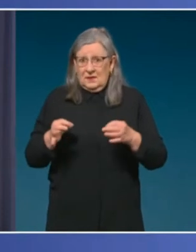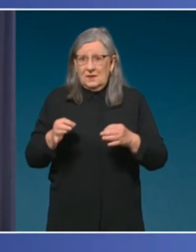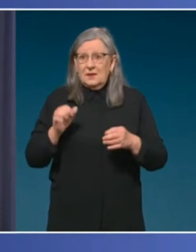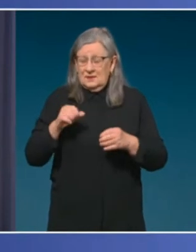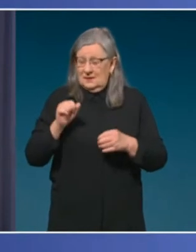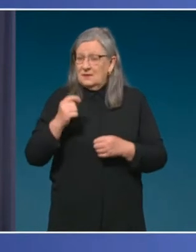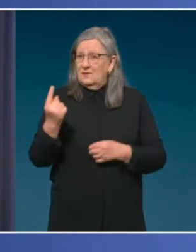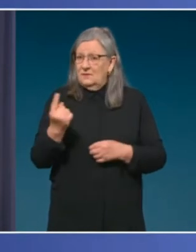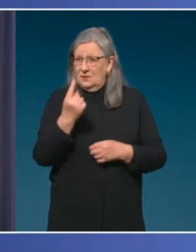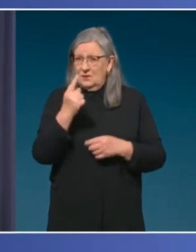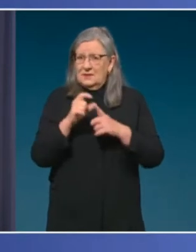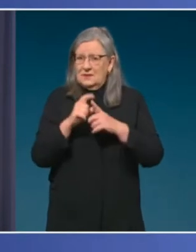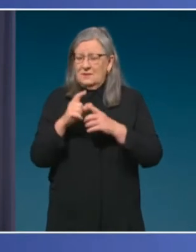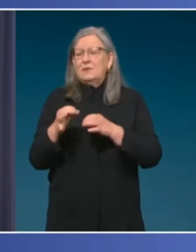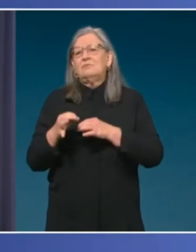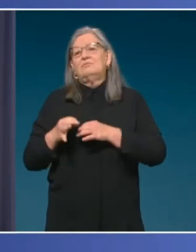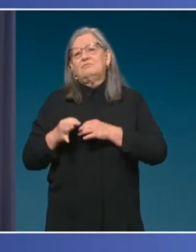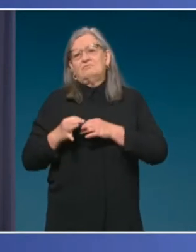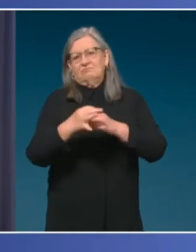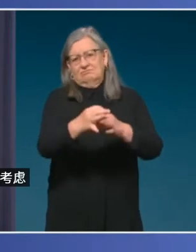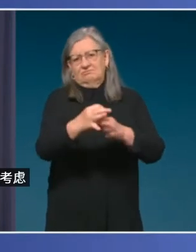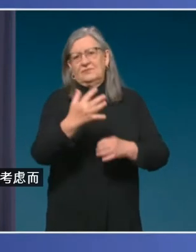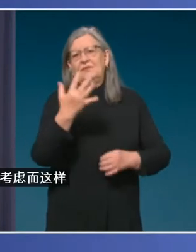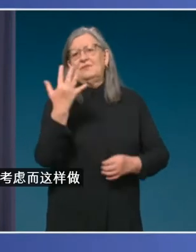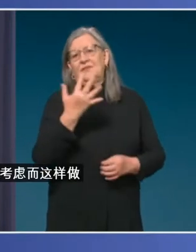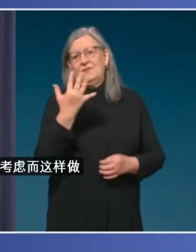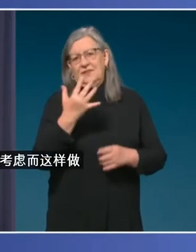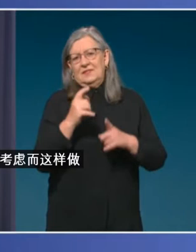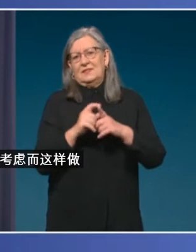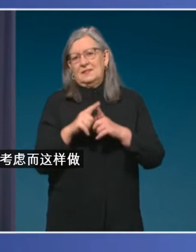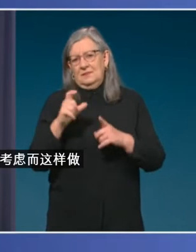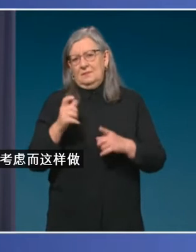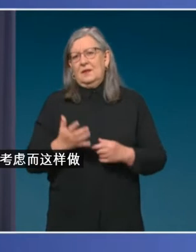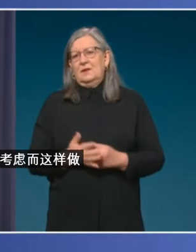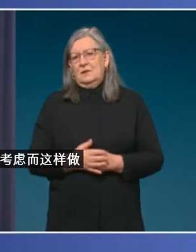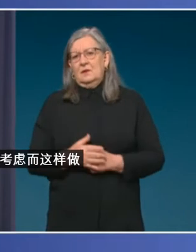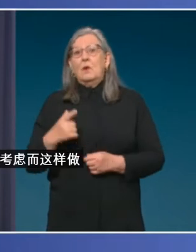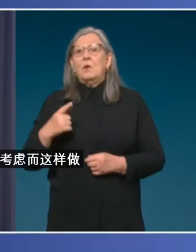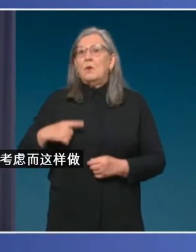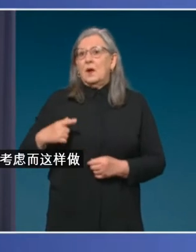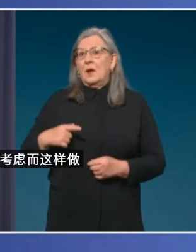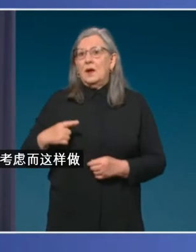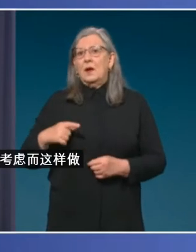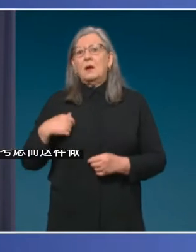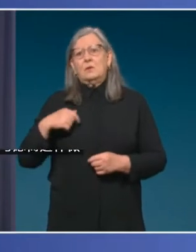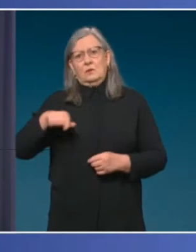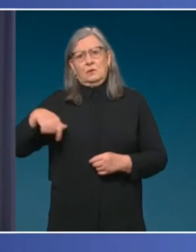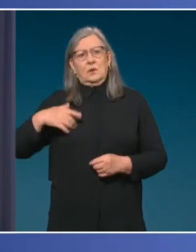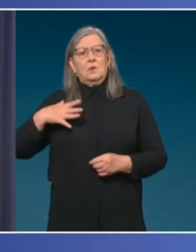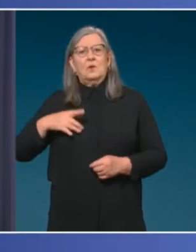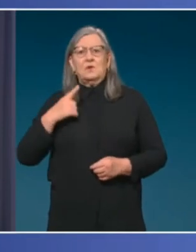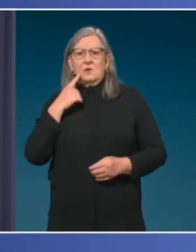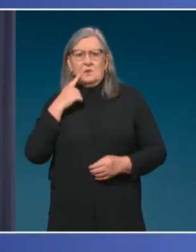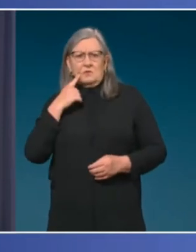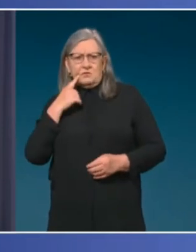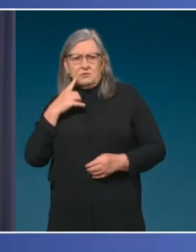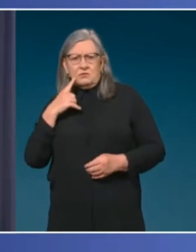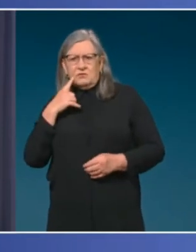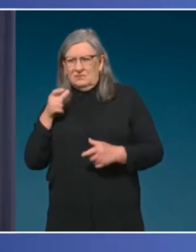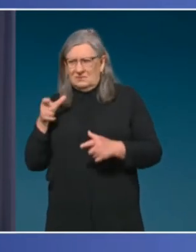now commence on the 15th of December. We're doing this out of an abundance of caution, but our overwhelming